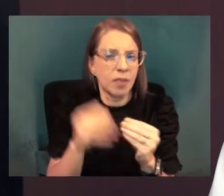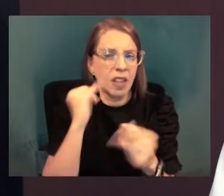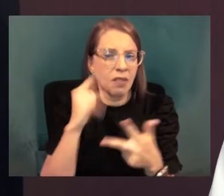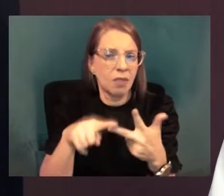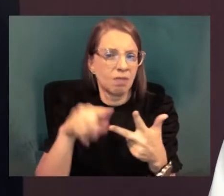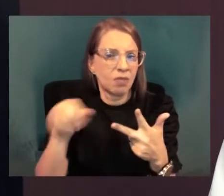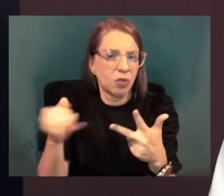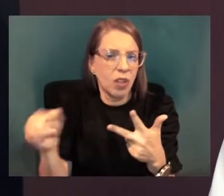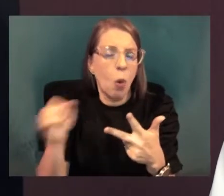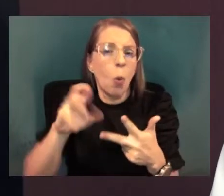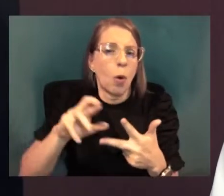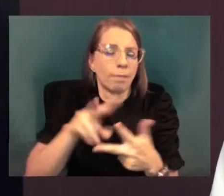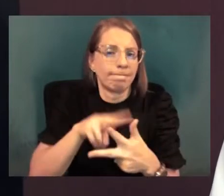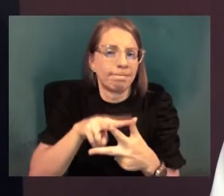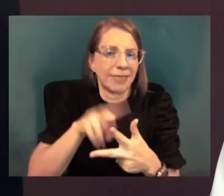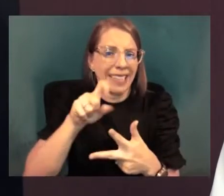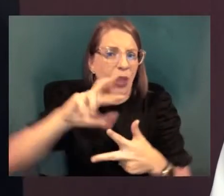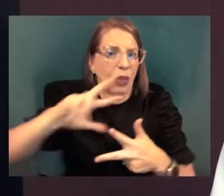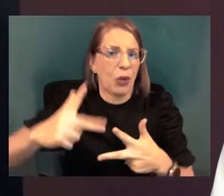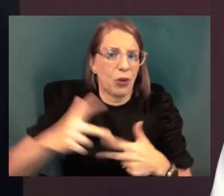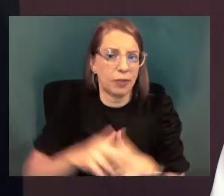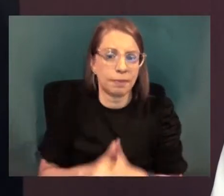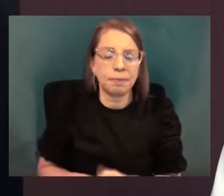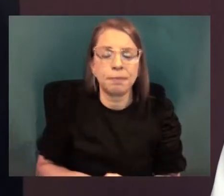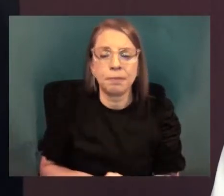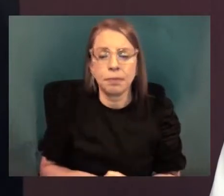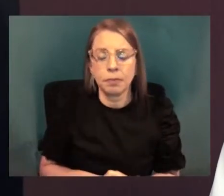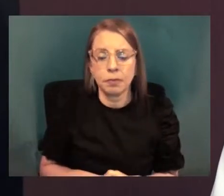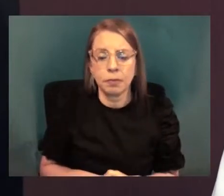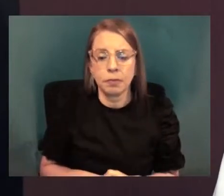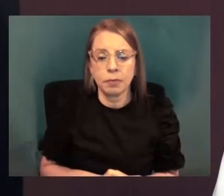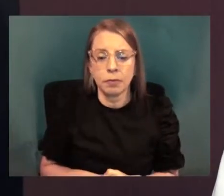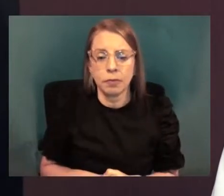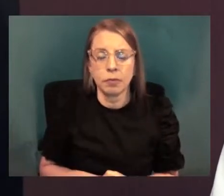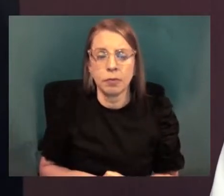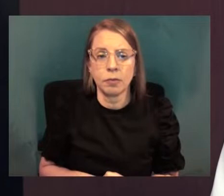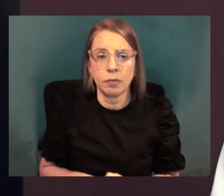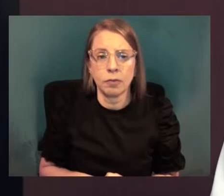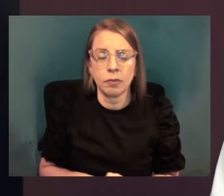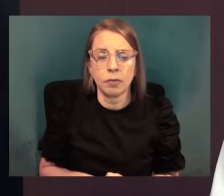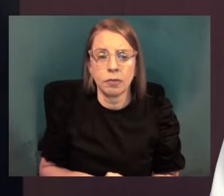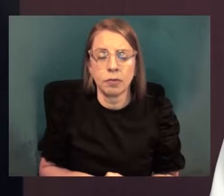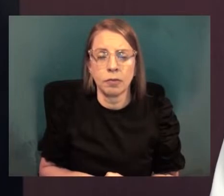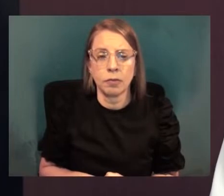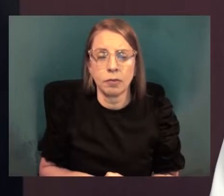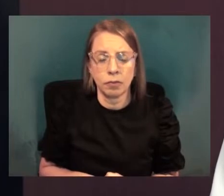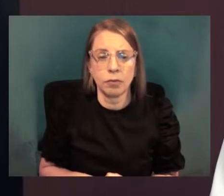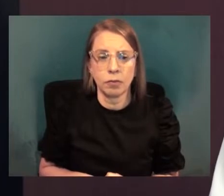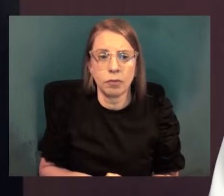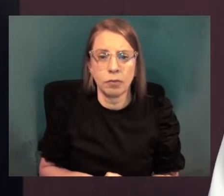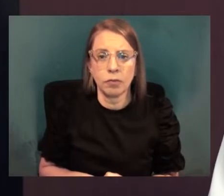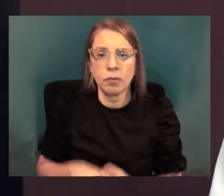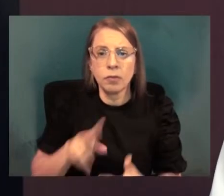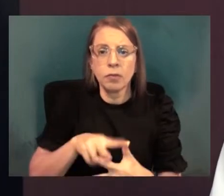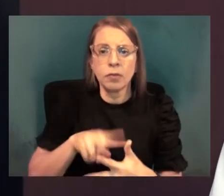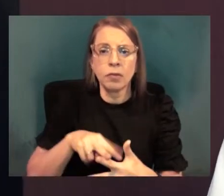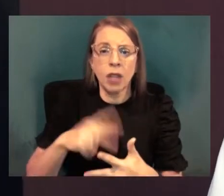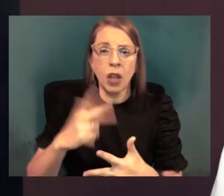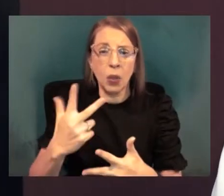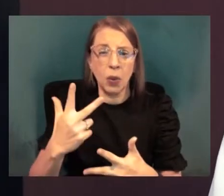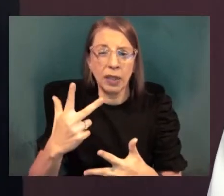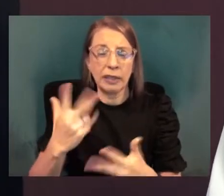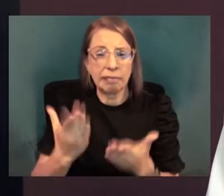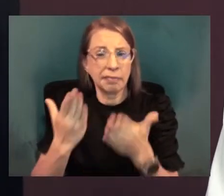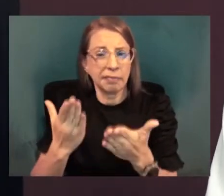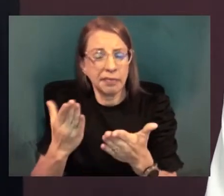discussion under correspondence last week that mentioned the efficacy of a 3-shot regimen. It's a small number of patients versus a 2 or 1-shot regimen. So we'll see. So